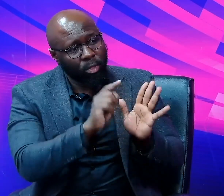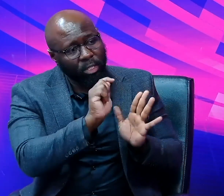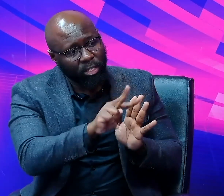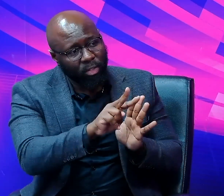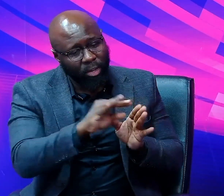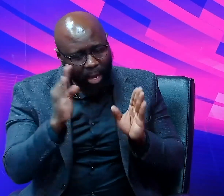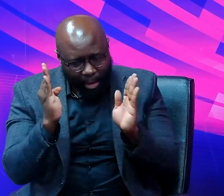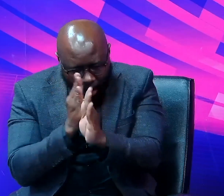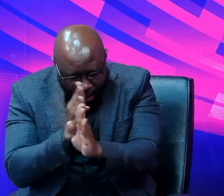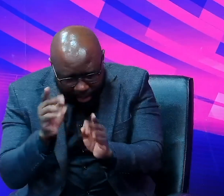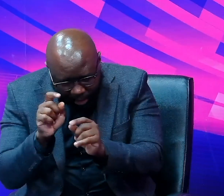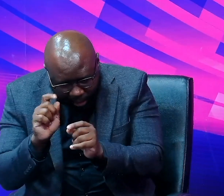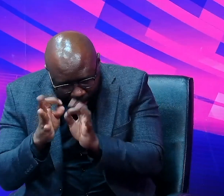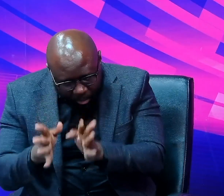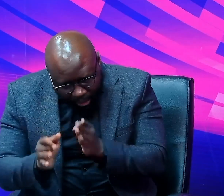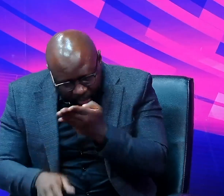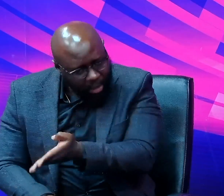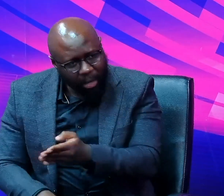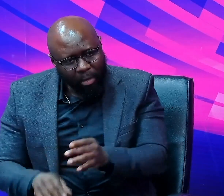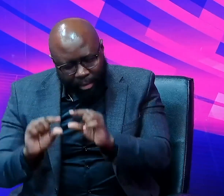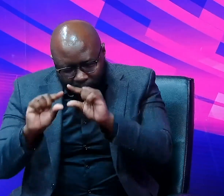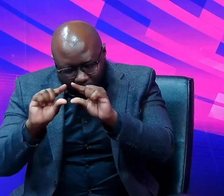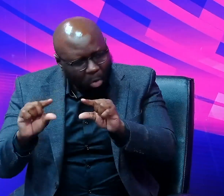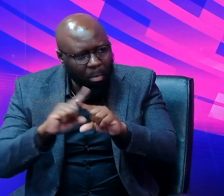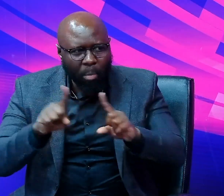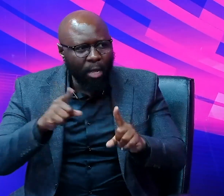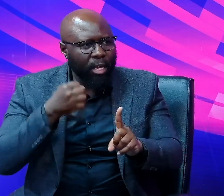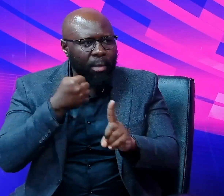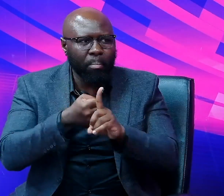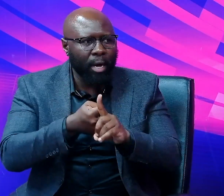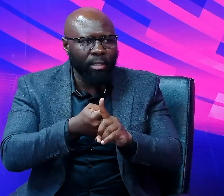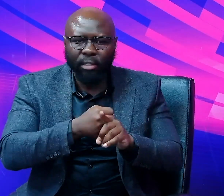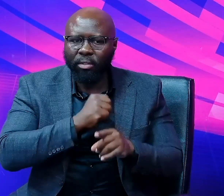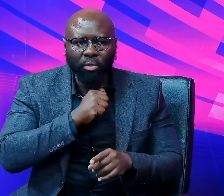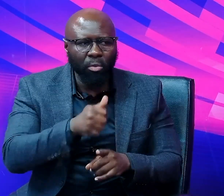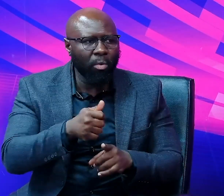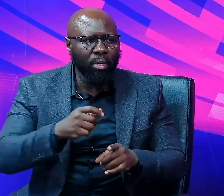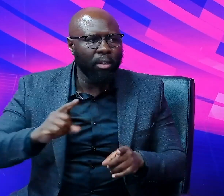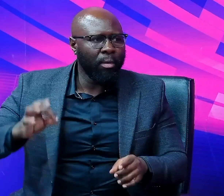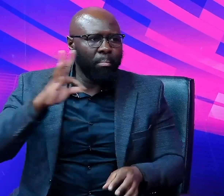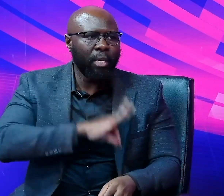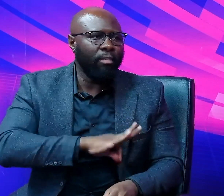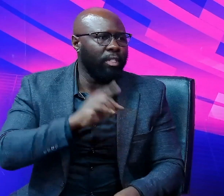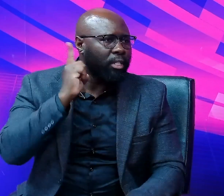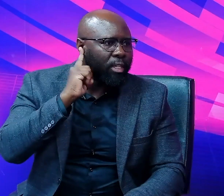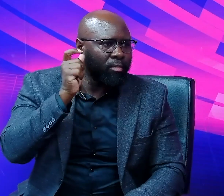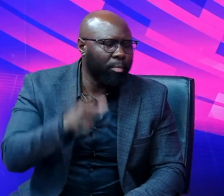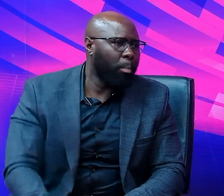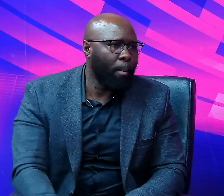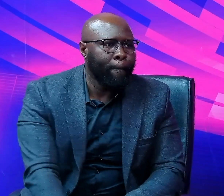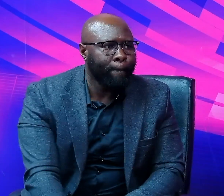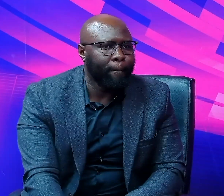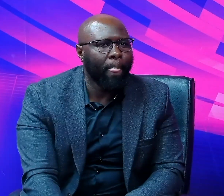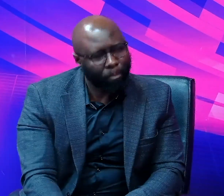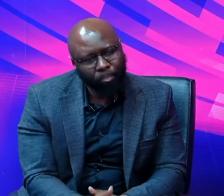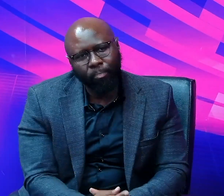works very well. So in Kenya, you'll just see a TV, and you'll see a very small and tiny box, and this is not impactful and does not